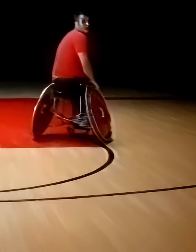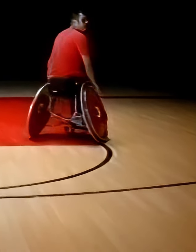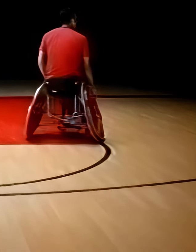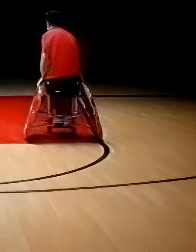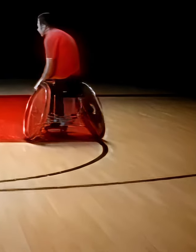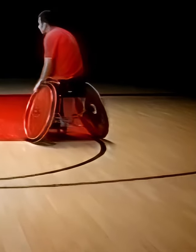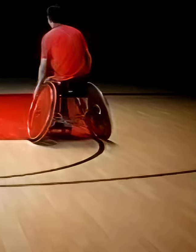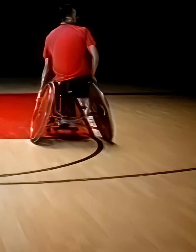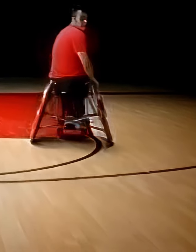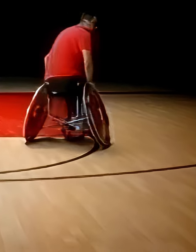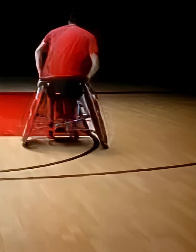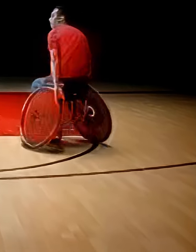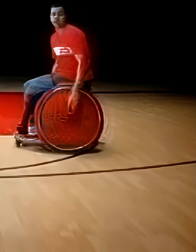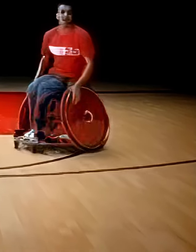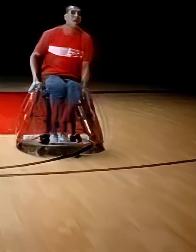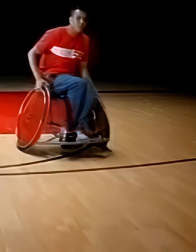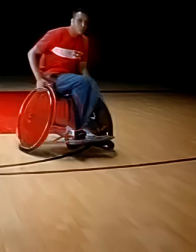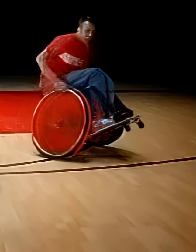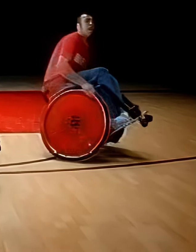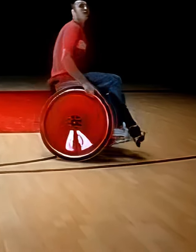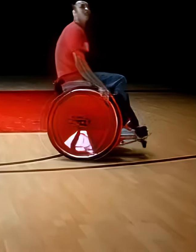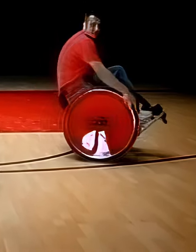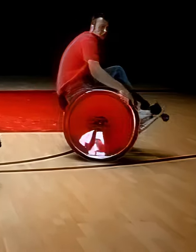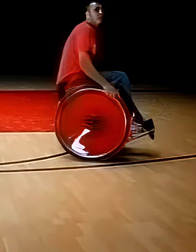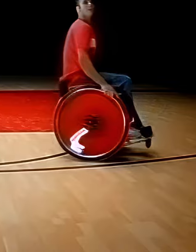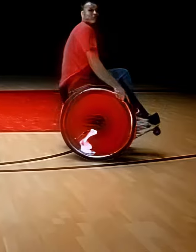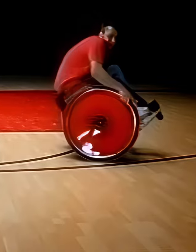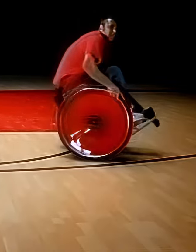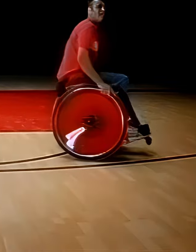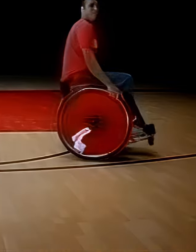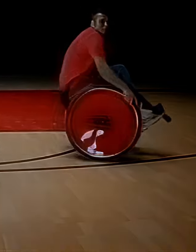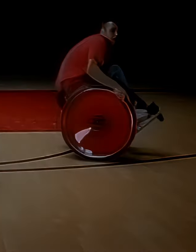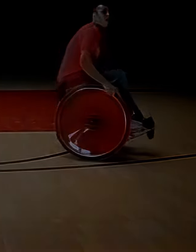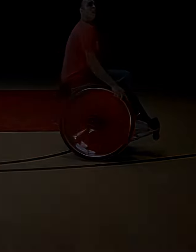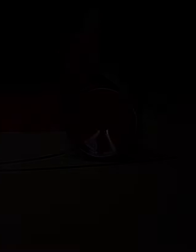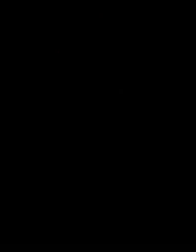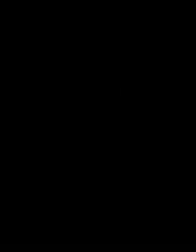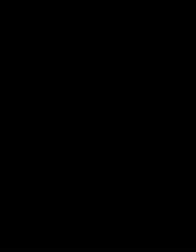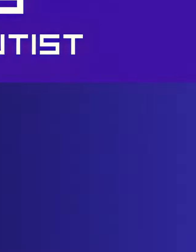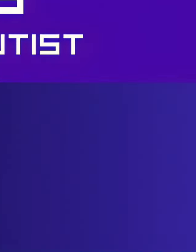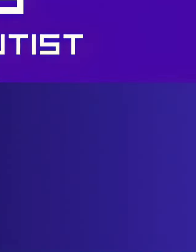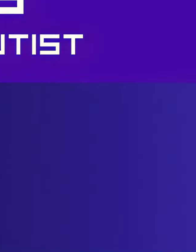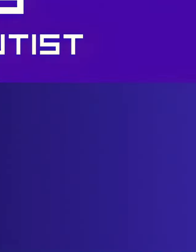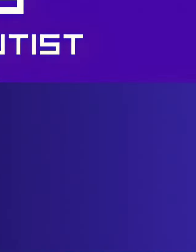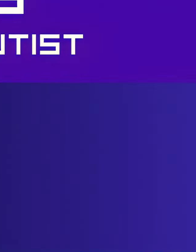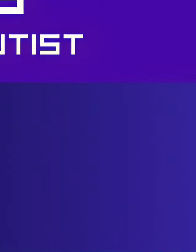It's a job on the line first on BBC One with some strong language and you